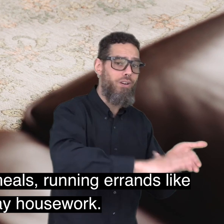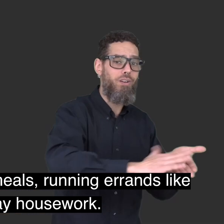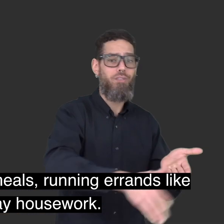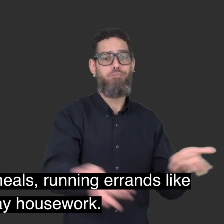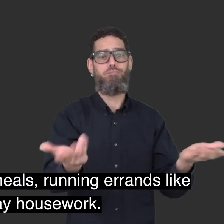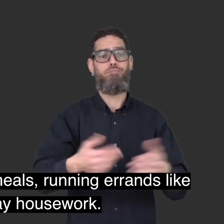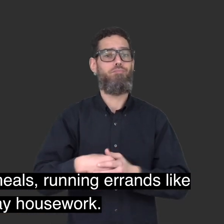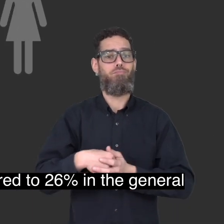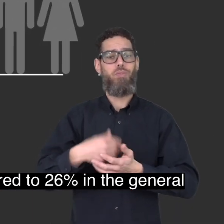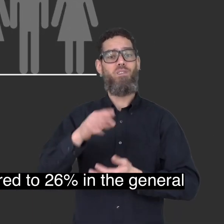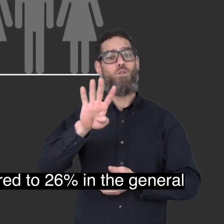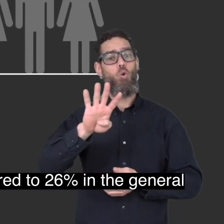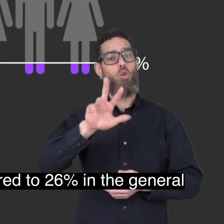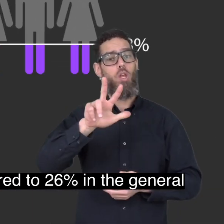housework.